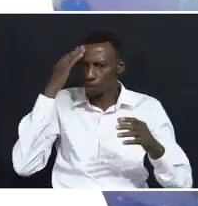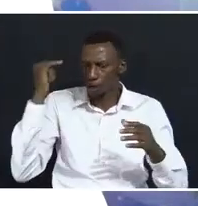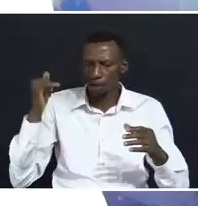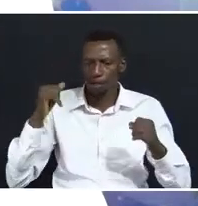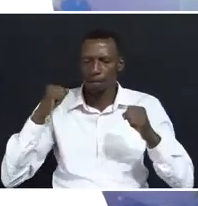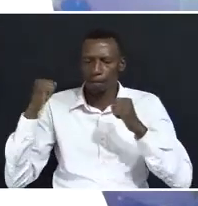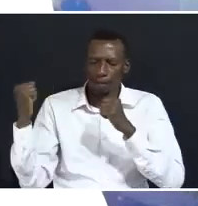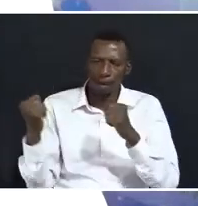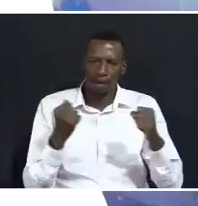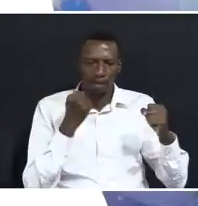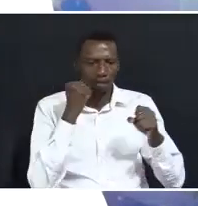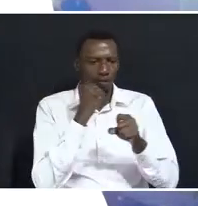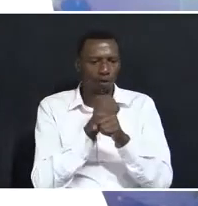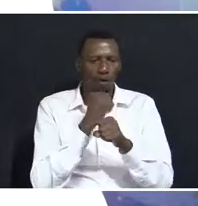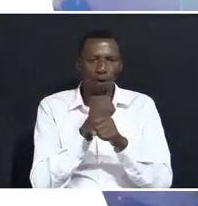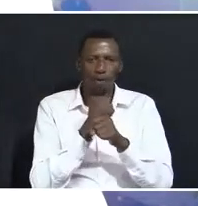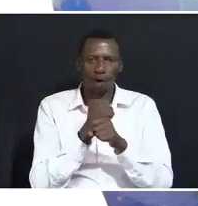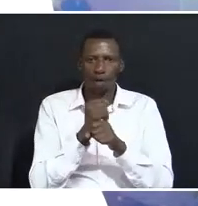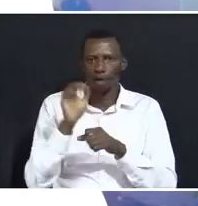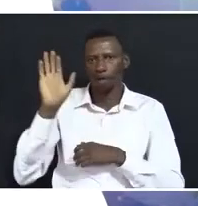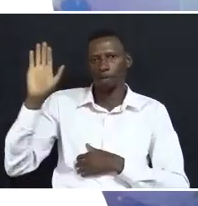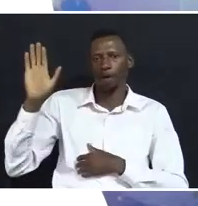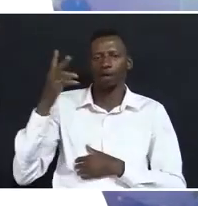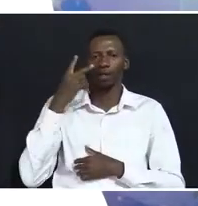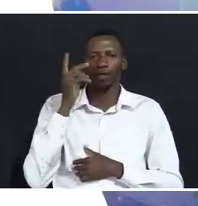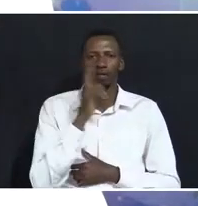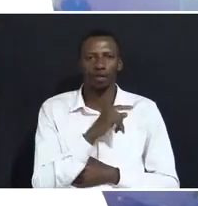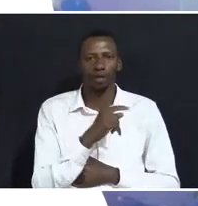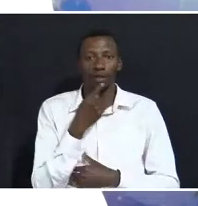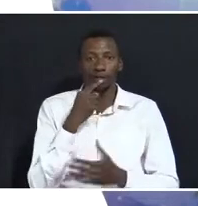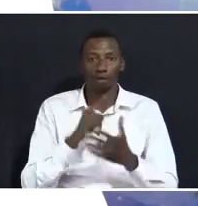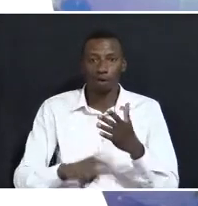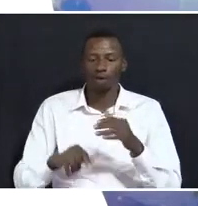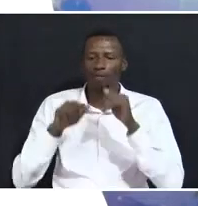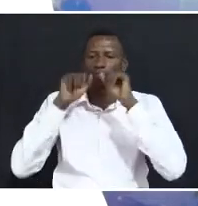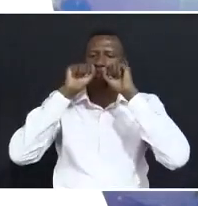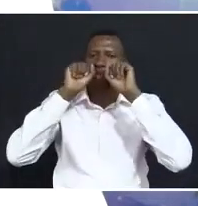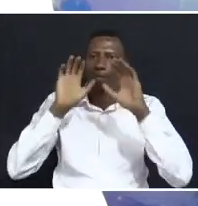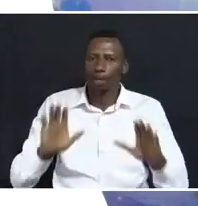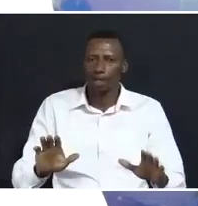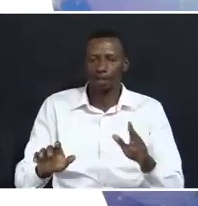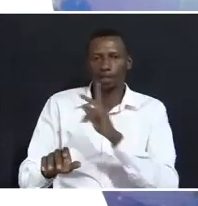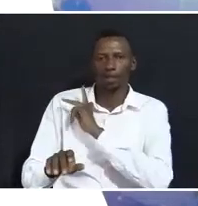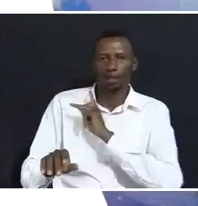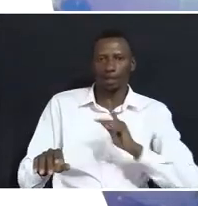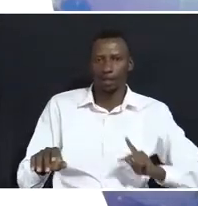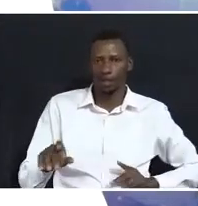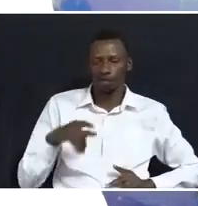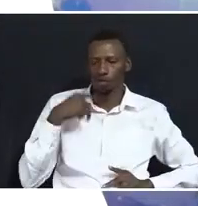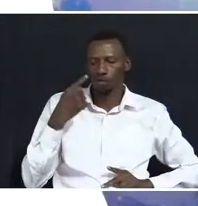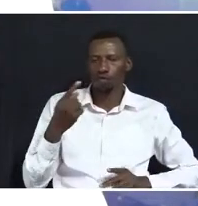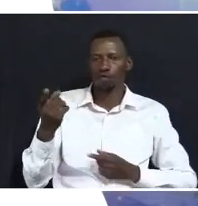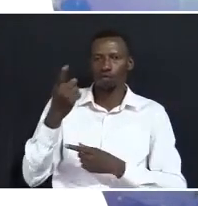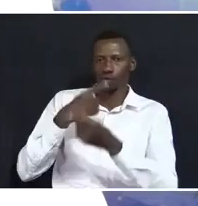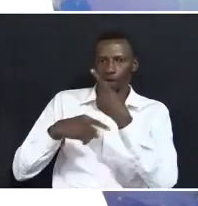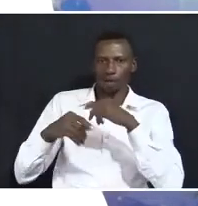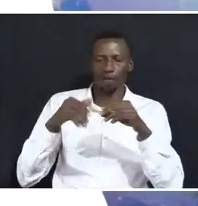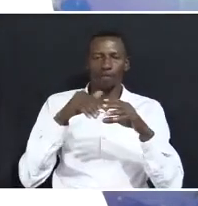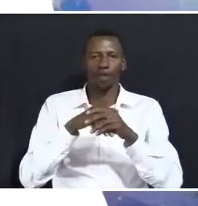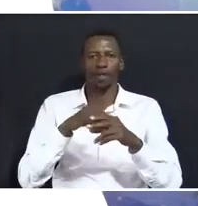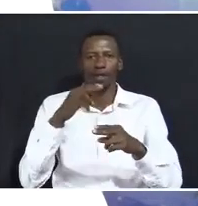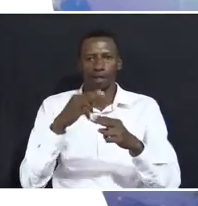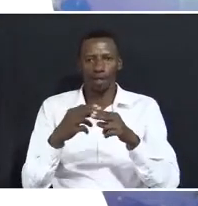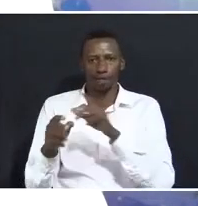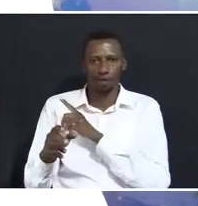had seen, saying, "Blessed is the King who comes in the name of the Lord.